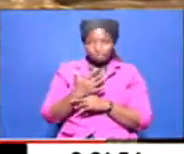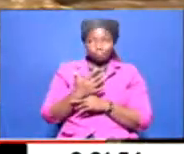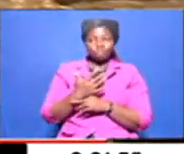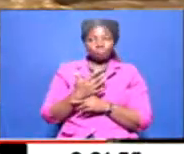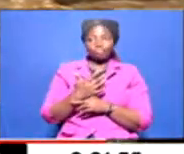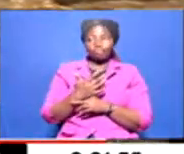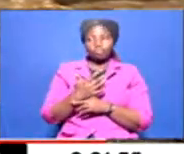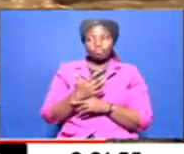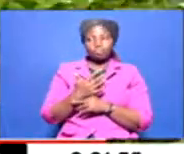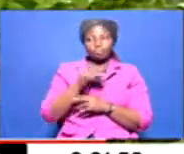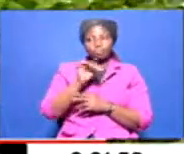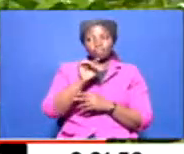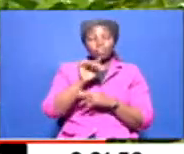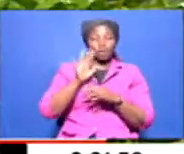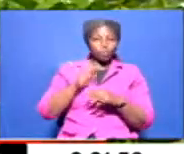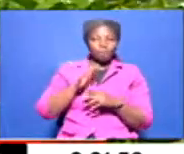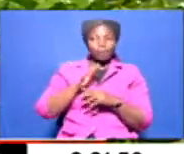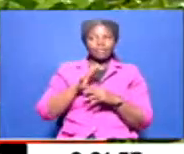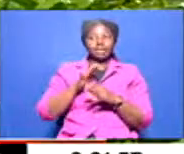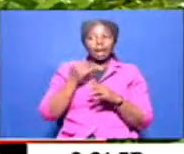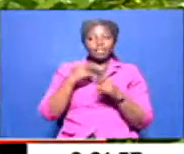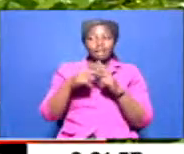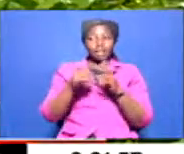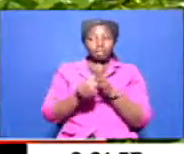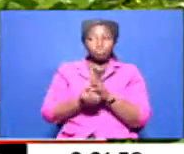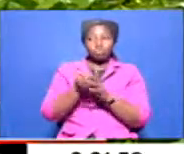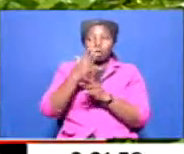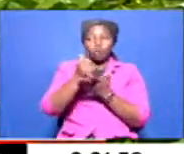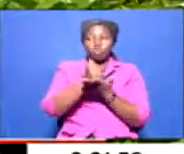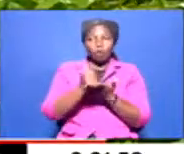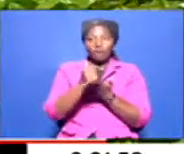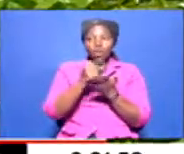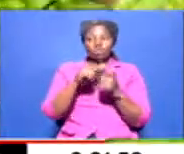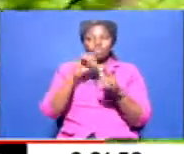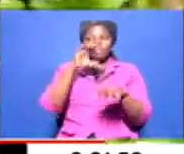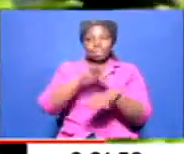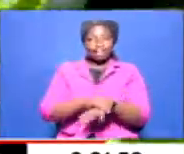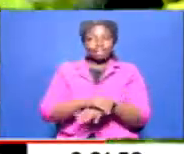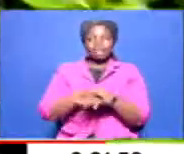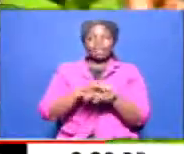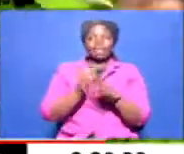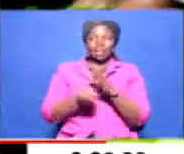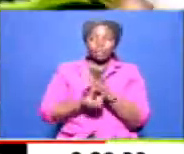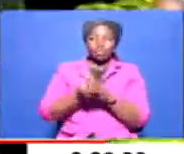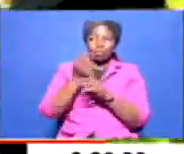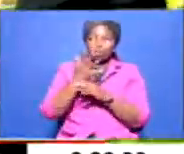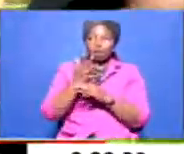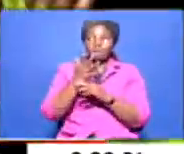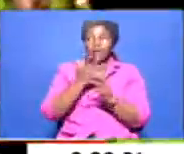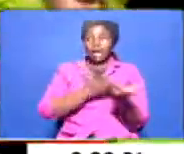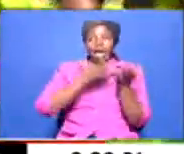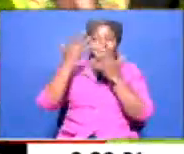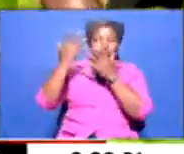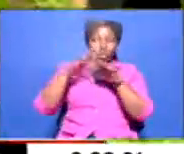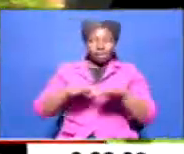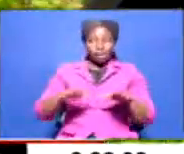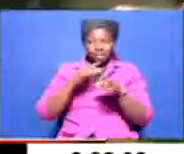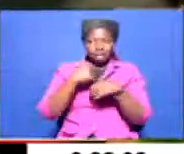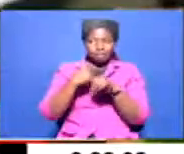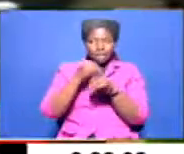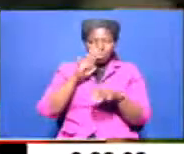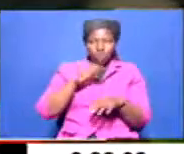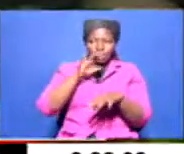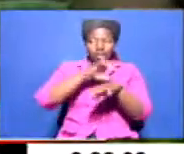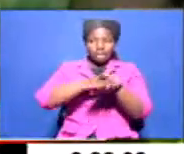as Coupling, have started growing coffee to tap the growing export market. Coupling entails women getting funding from the